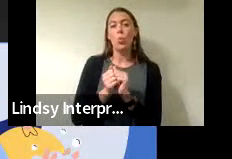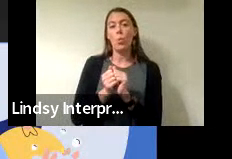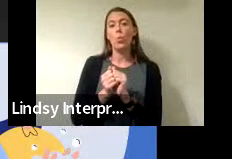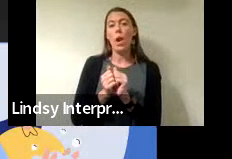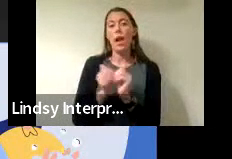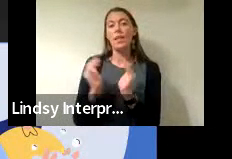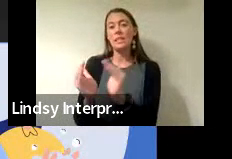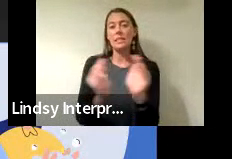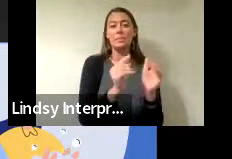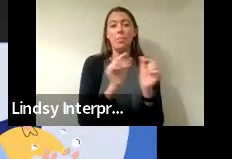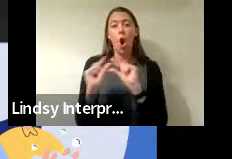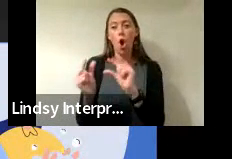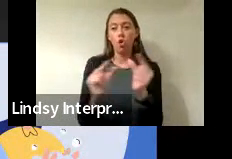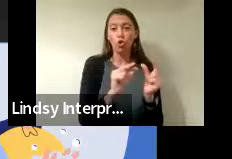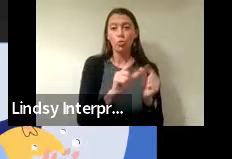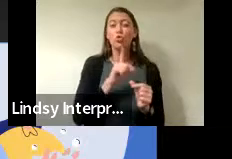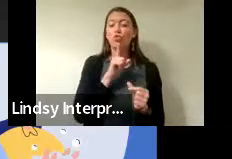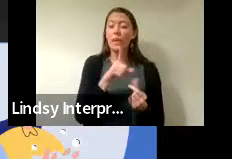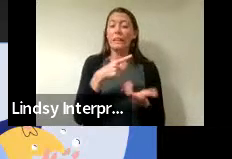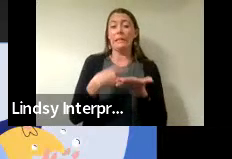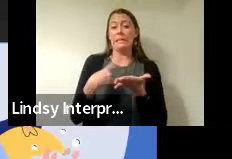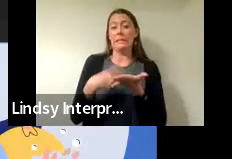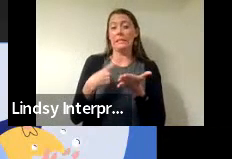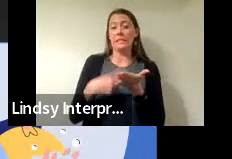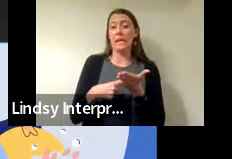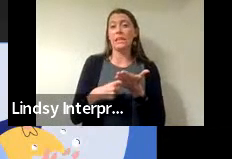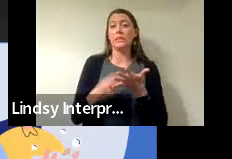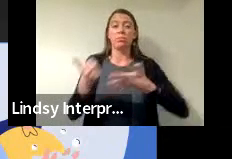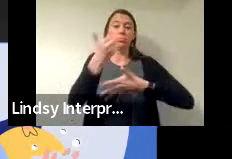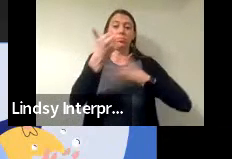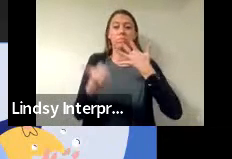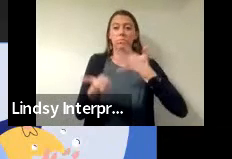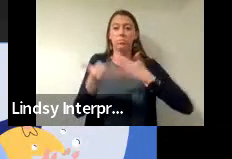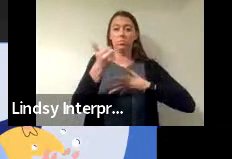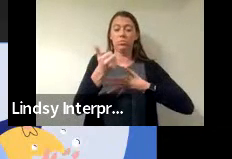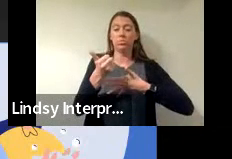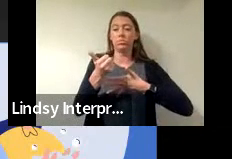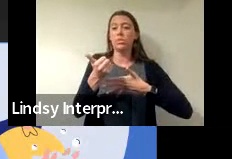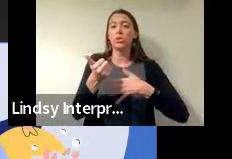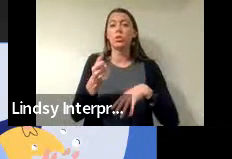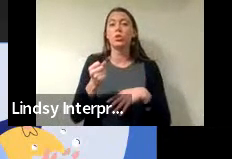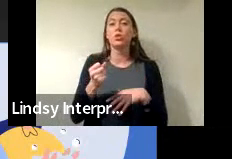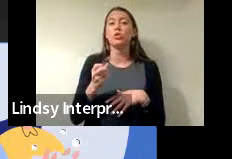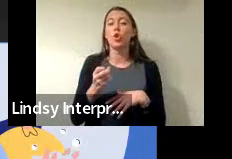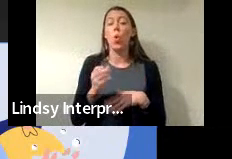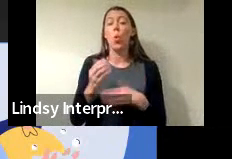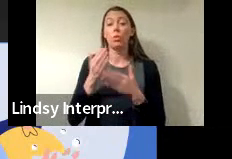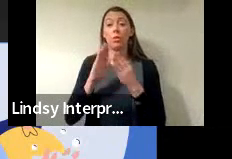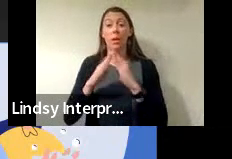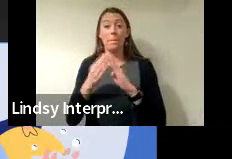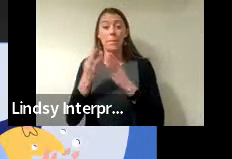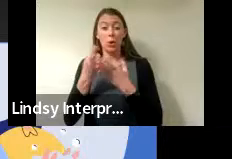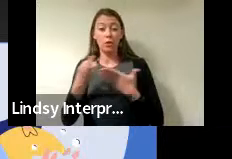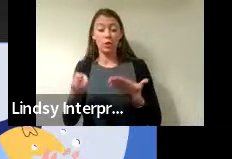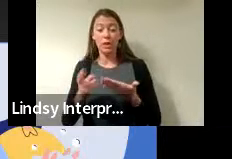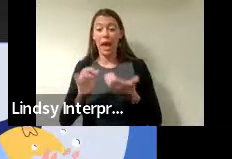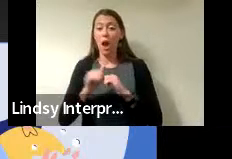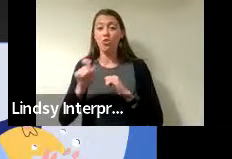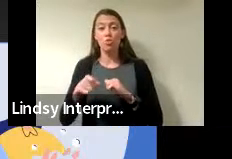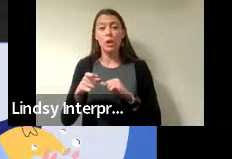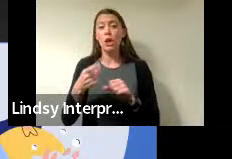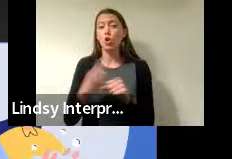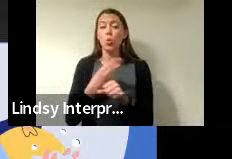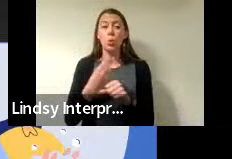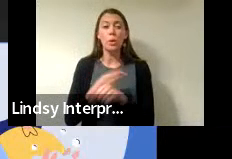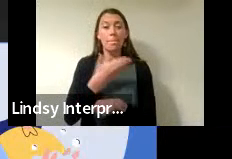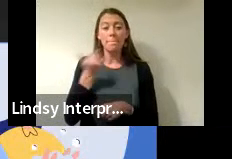into priorities and where we should be putting our community resources. And that's just not just the health department, but really